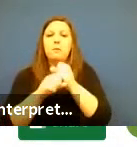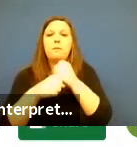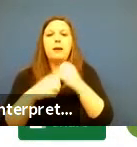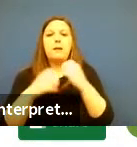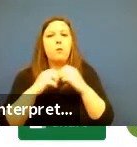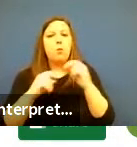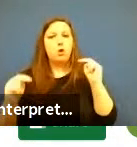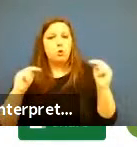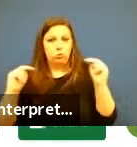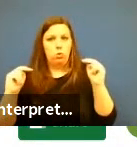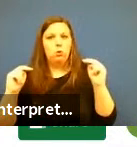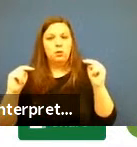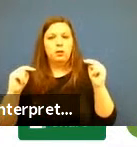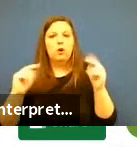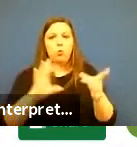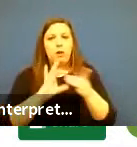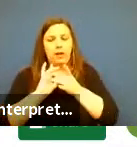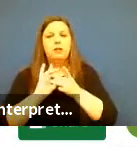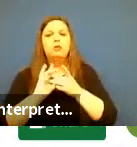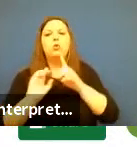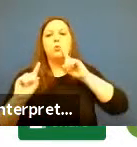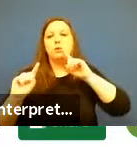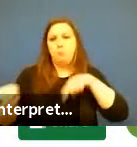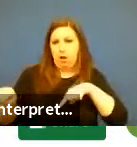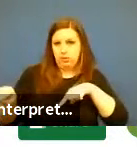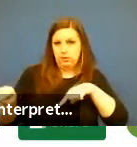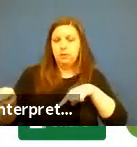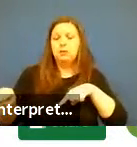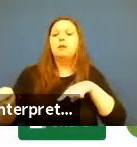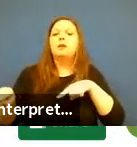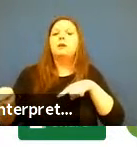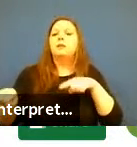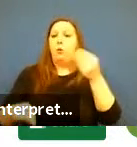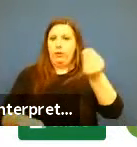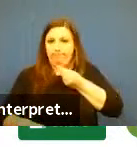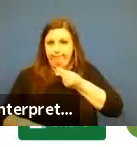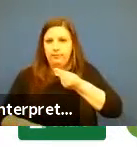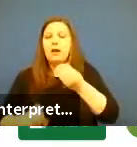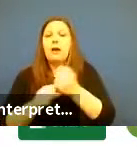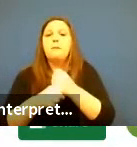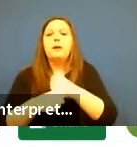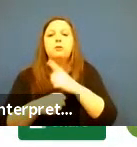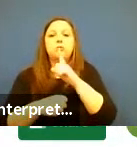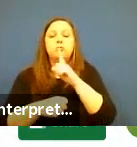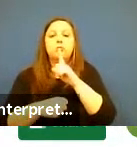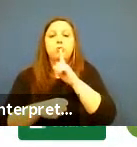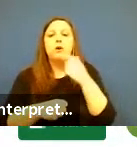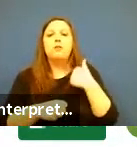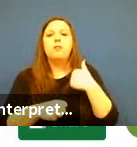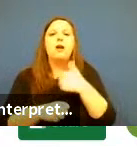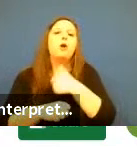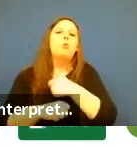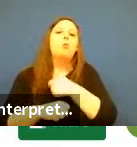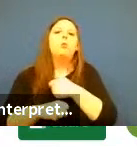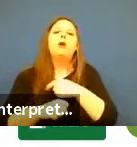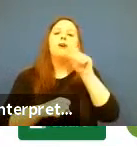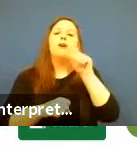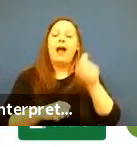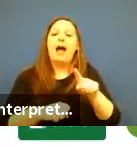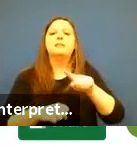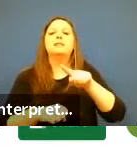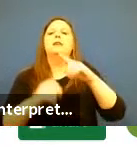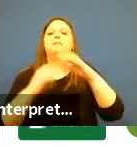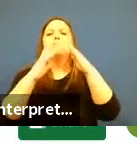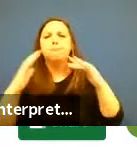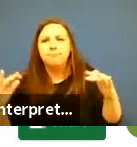of the responses we possibly can, and make sure that we're hitting a great cross section of the community, not just people that